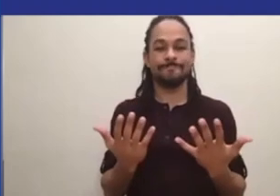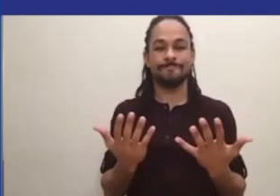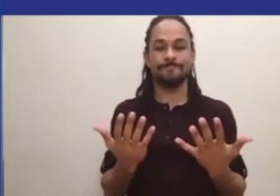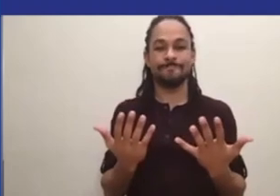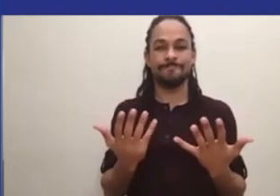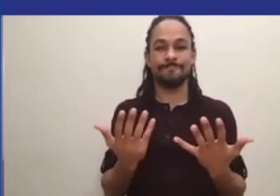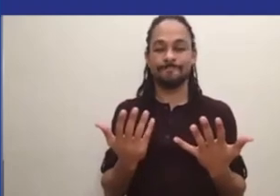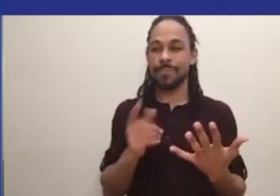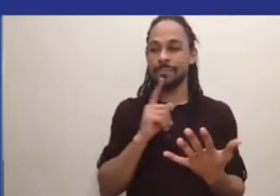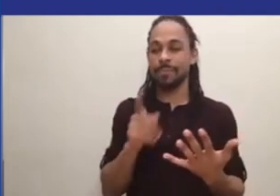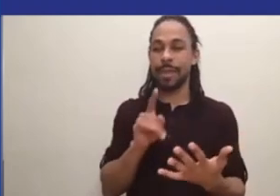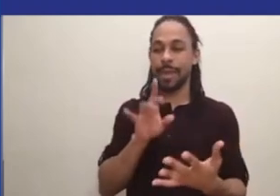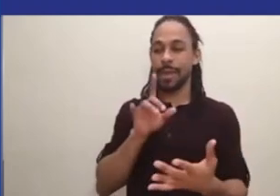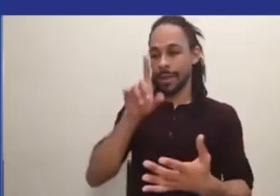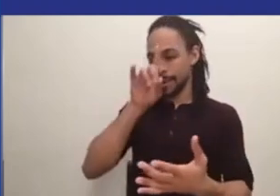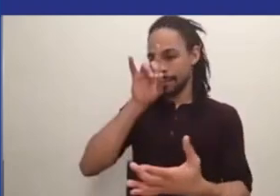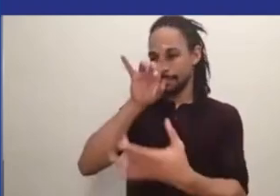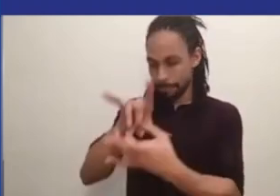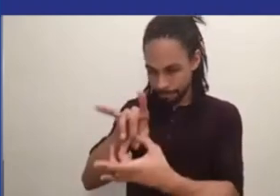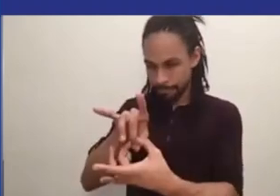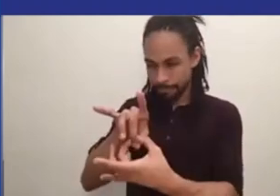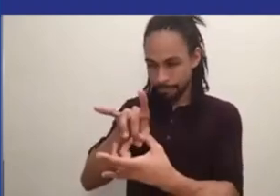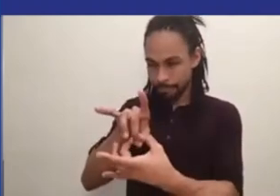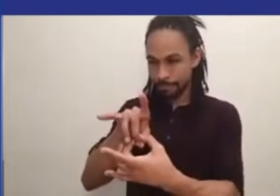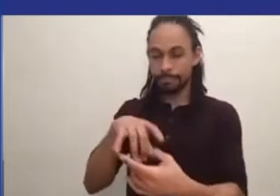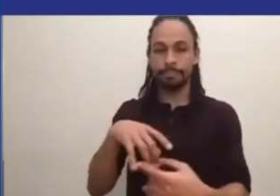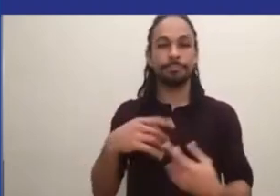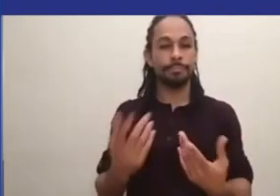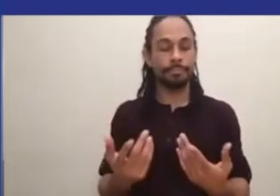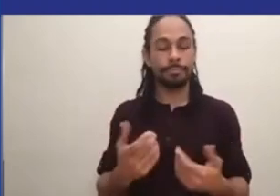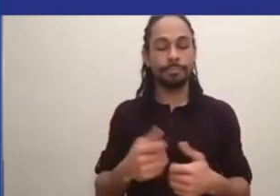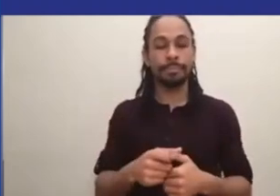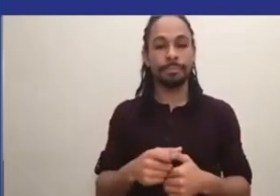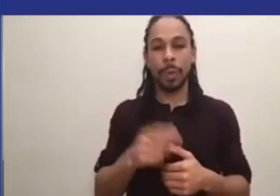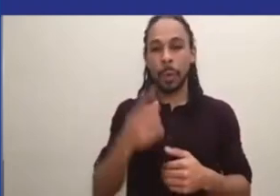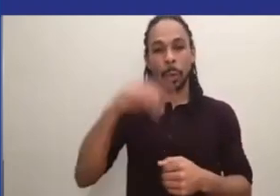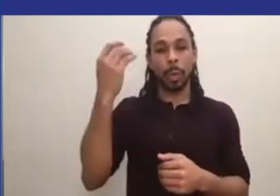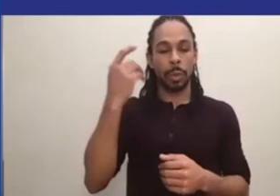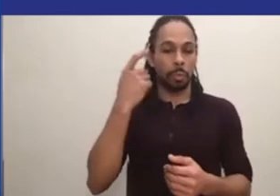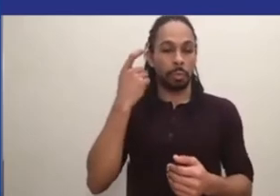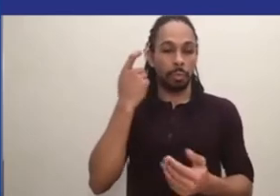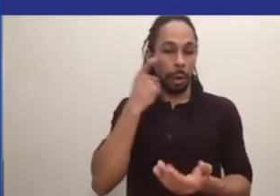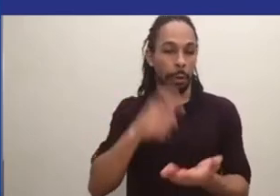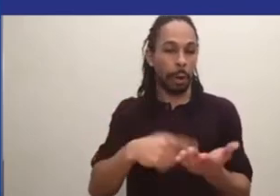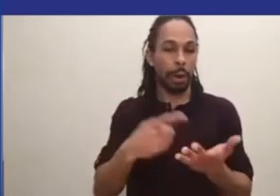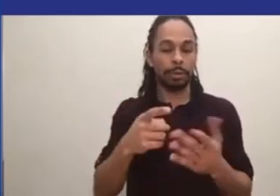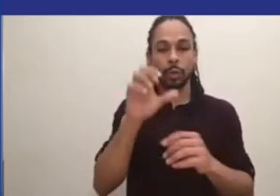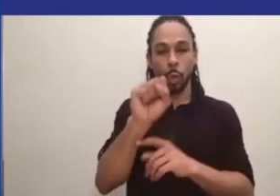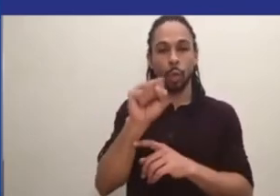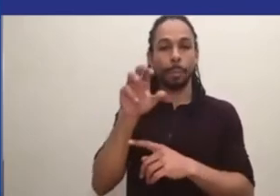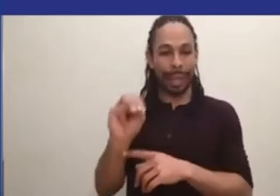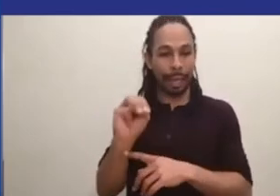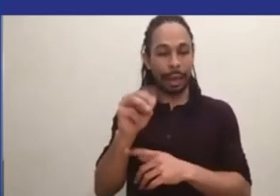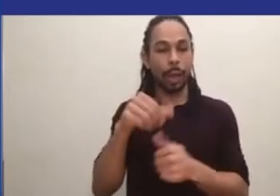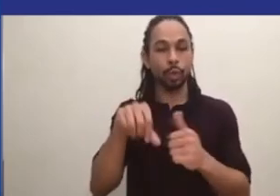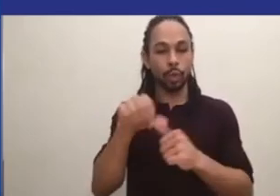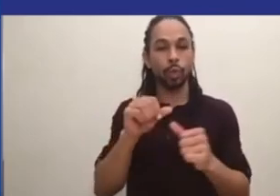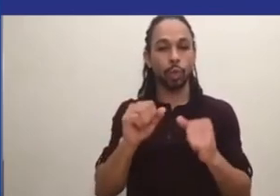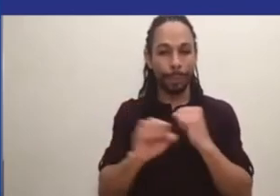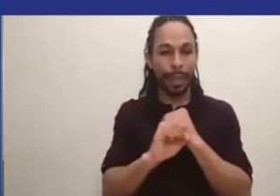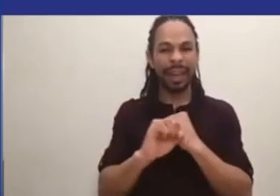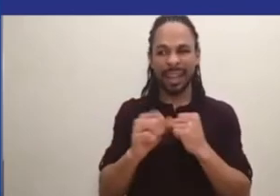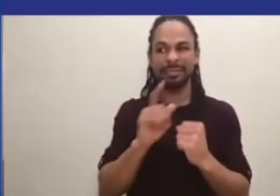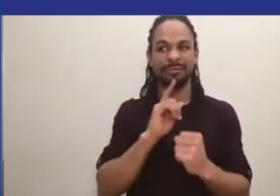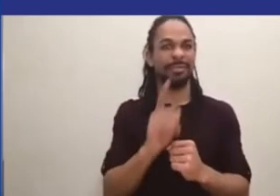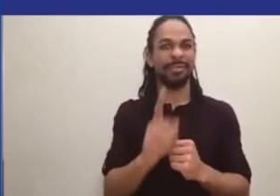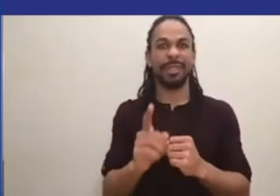latching on to, you know, because even we all know is a social media has changed the space of how we receive things.